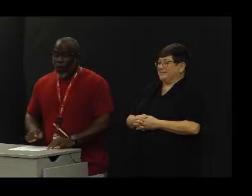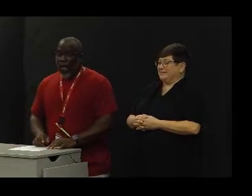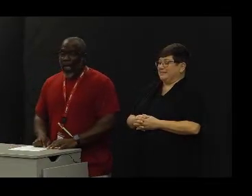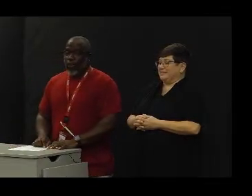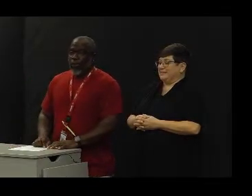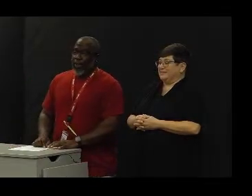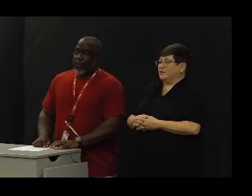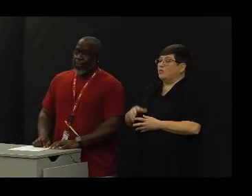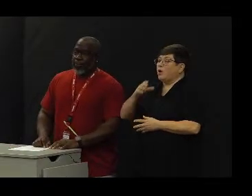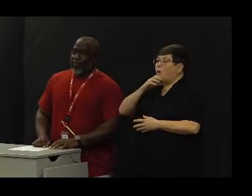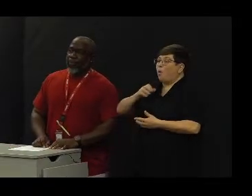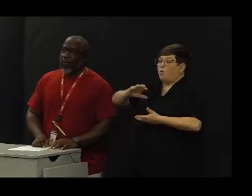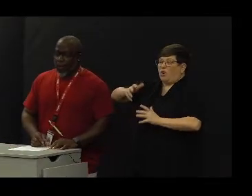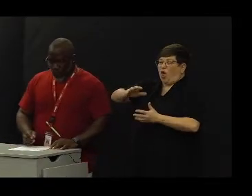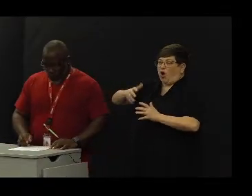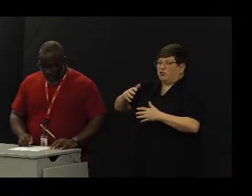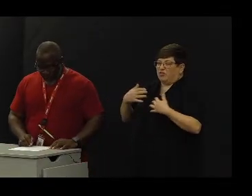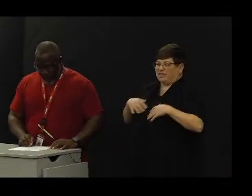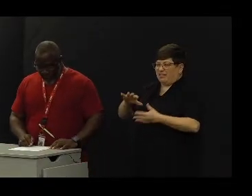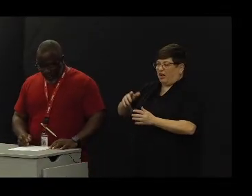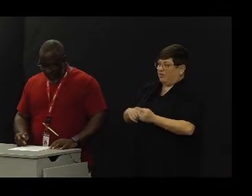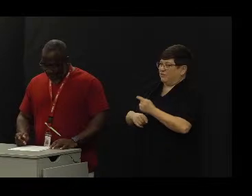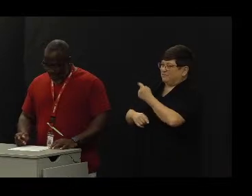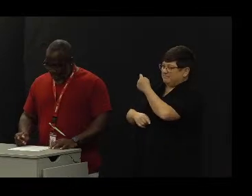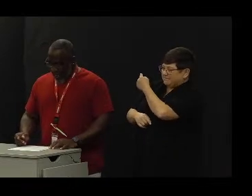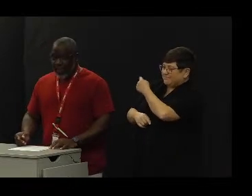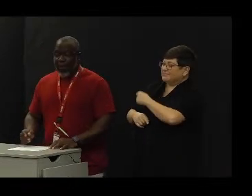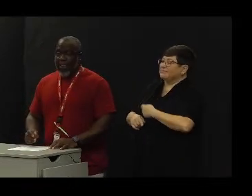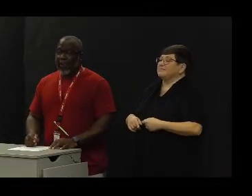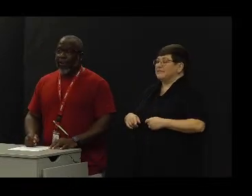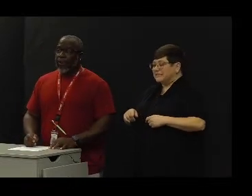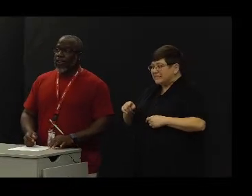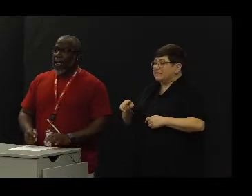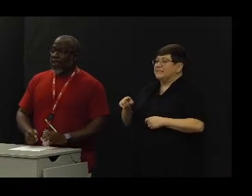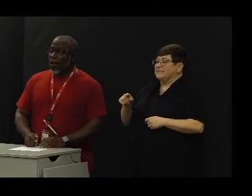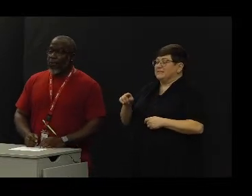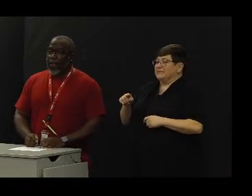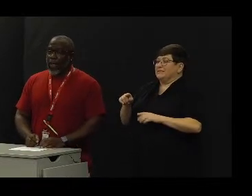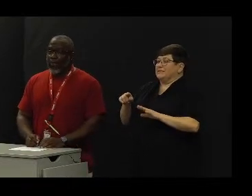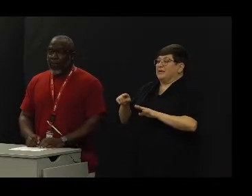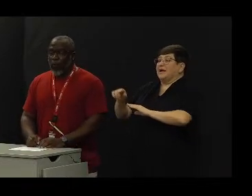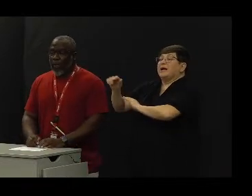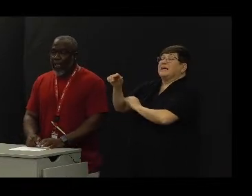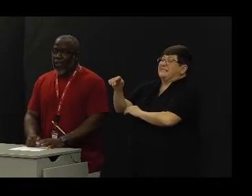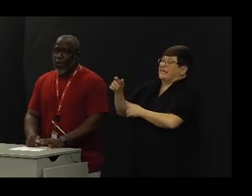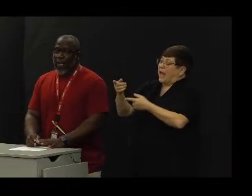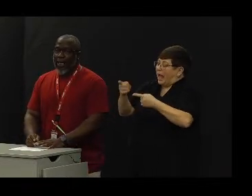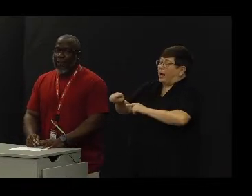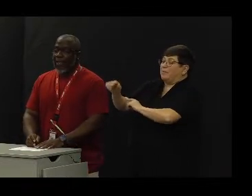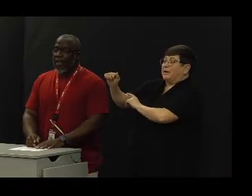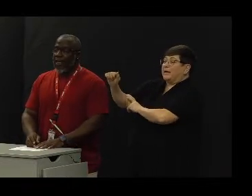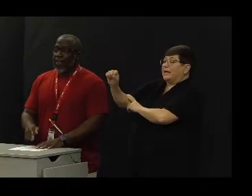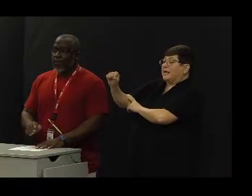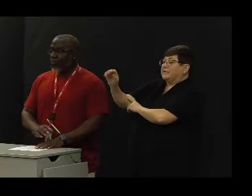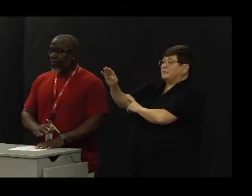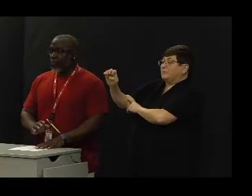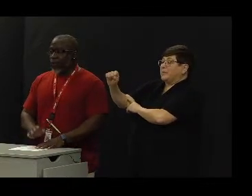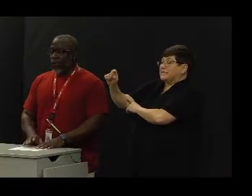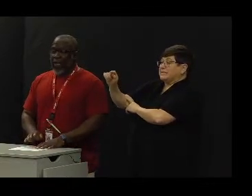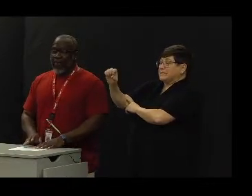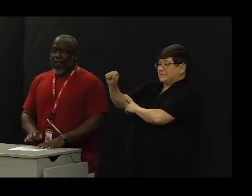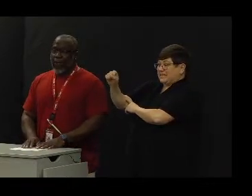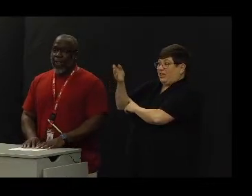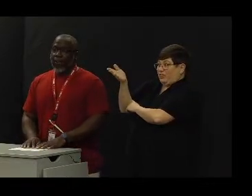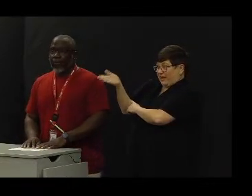The old laundry. We have to get asbestos checked over there before they can do anything